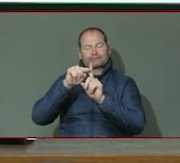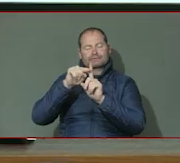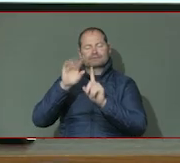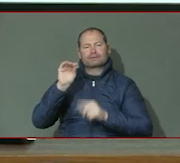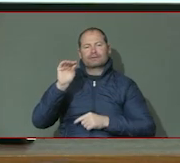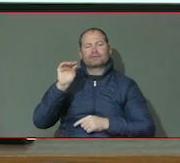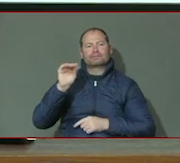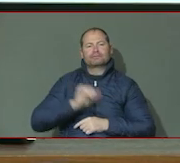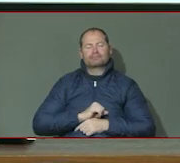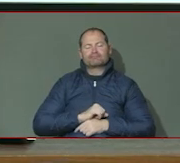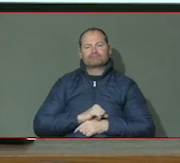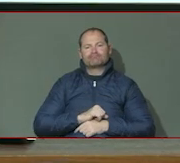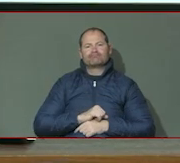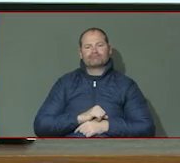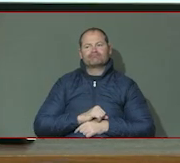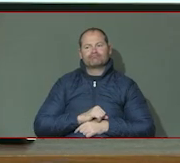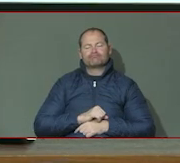had 6,000